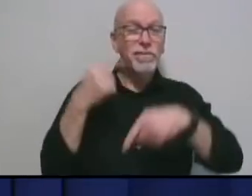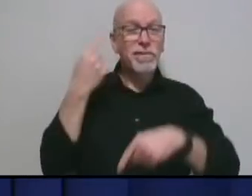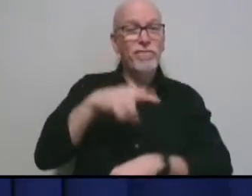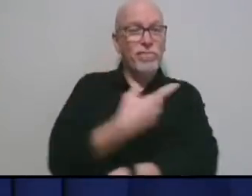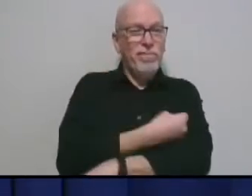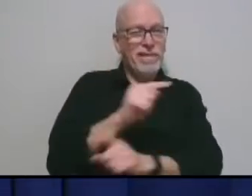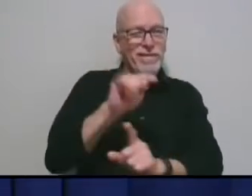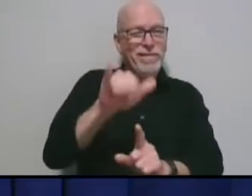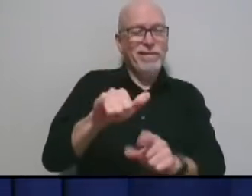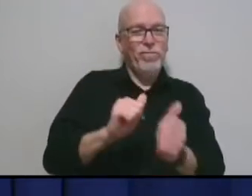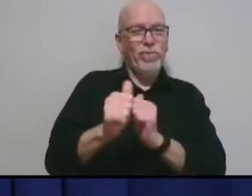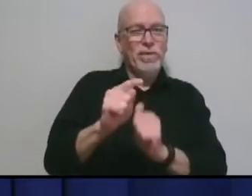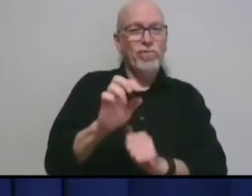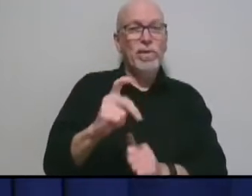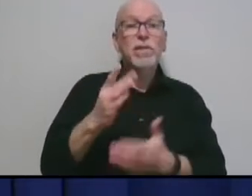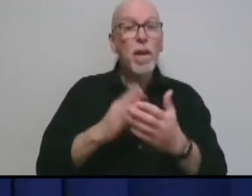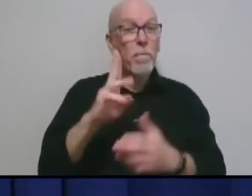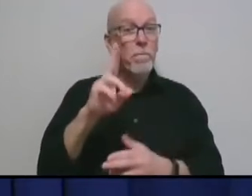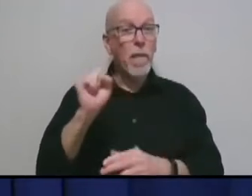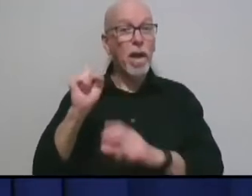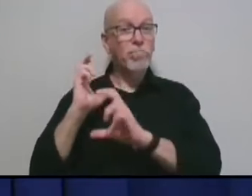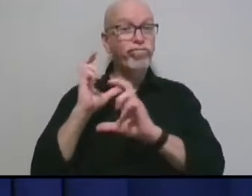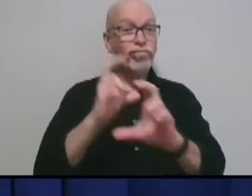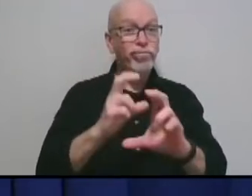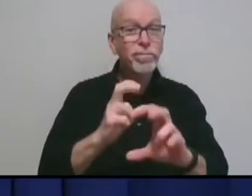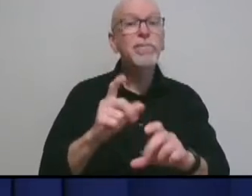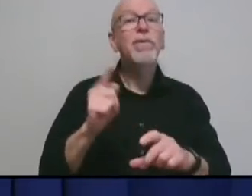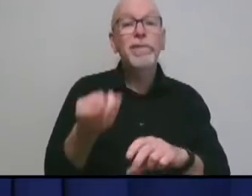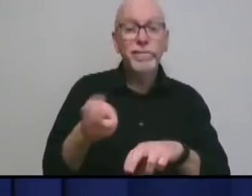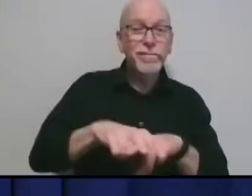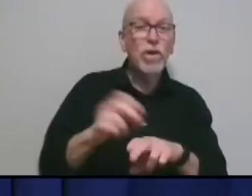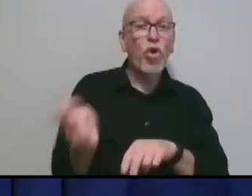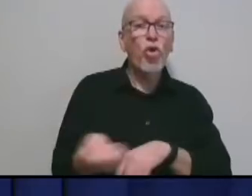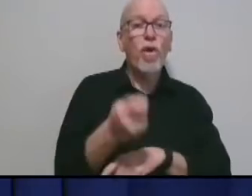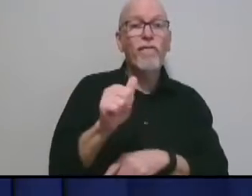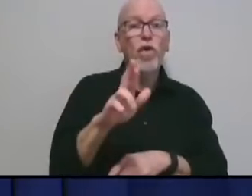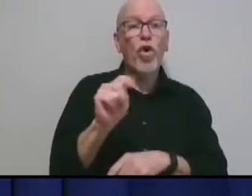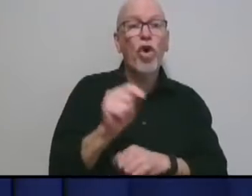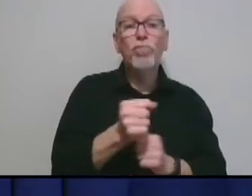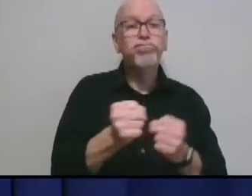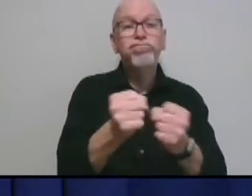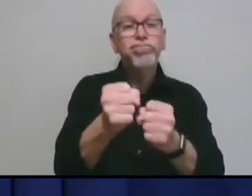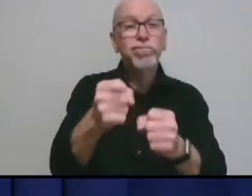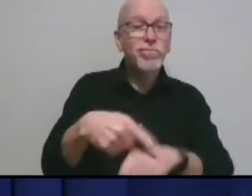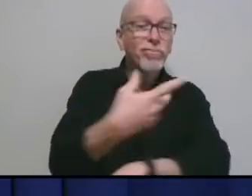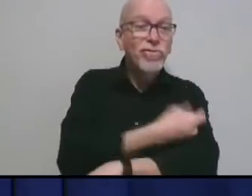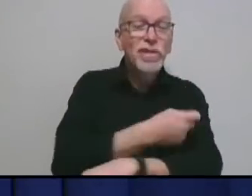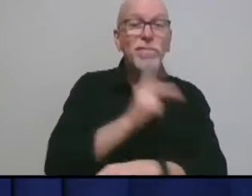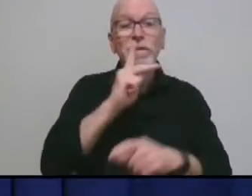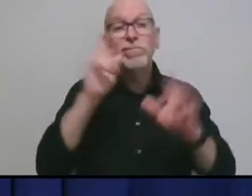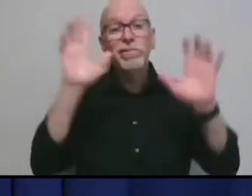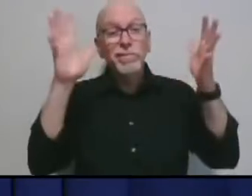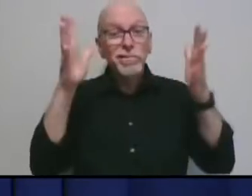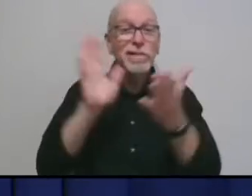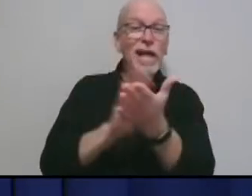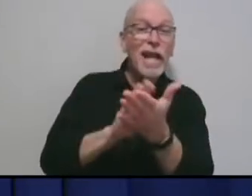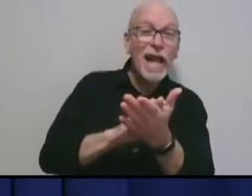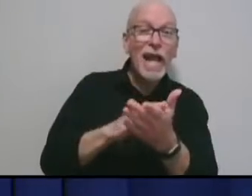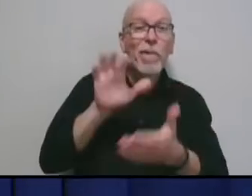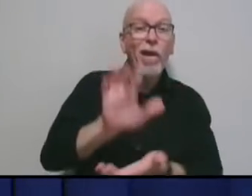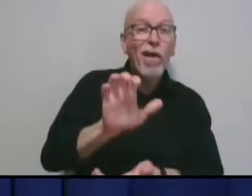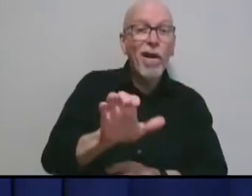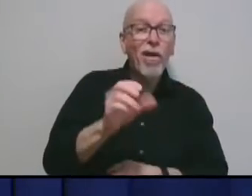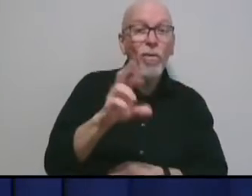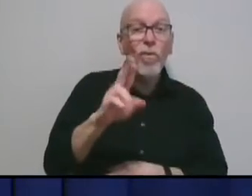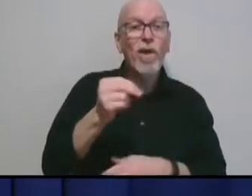Some people came by bus and then rode a golf cart to get their shot. People cheered, clapped, honked their horns as they left the garage bays